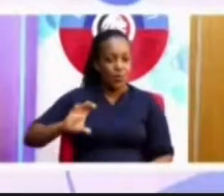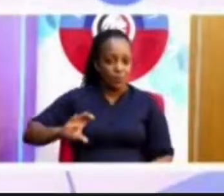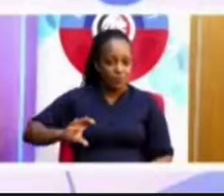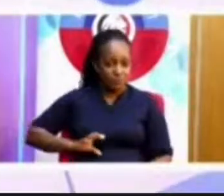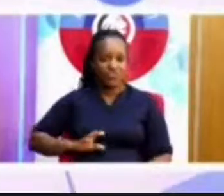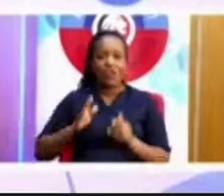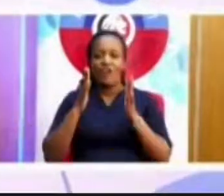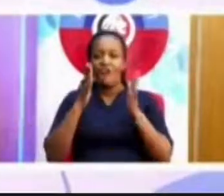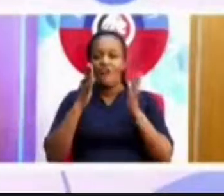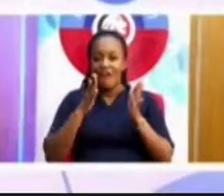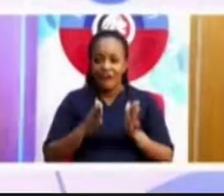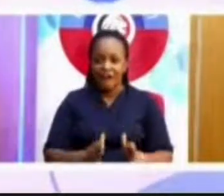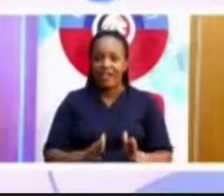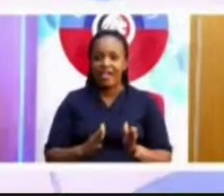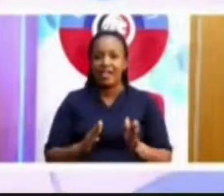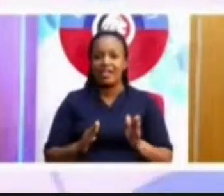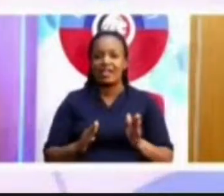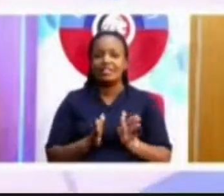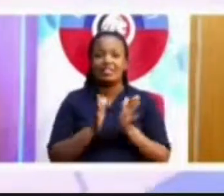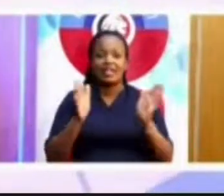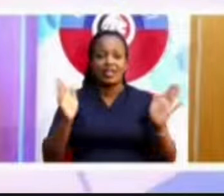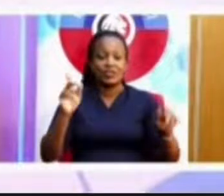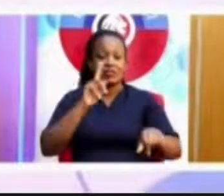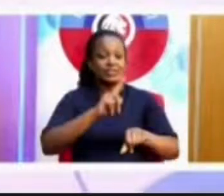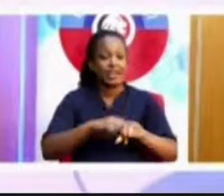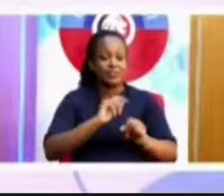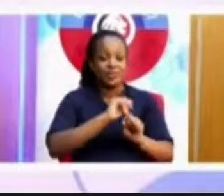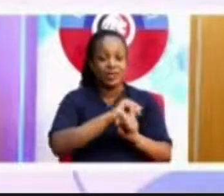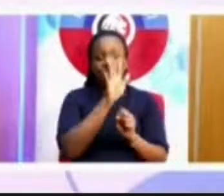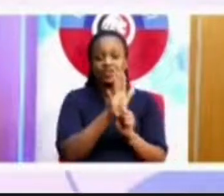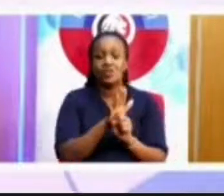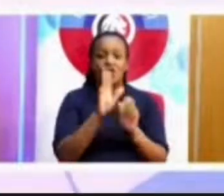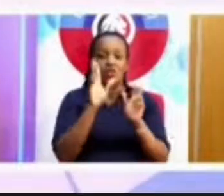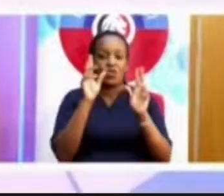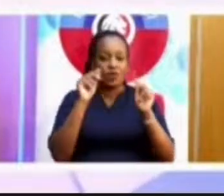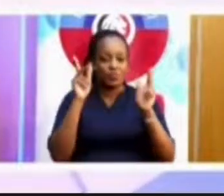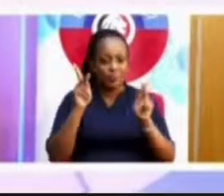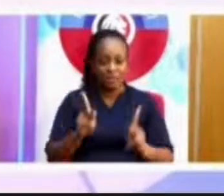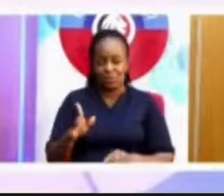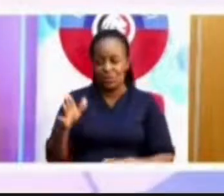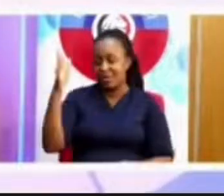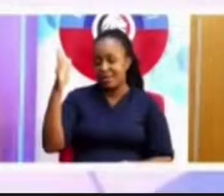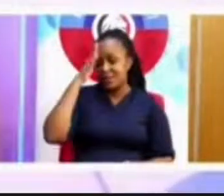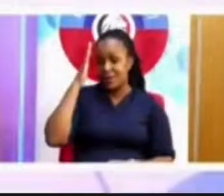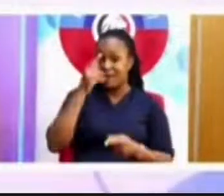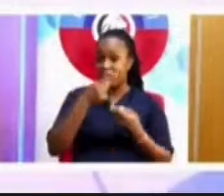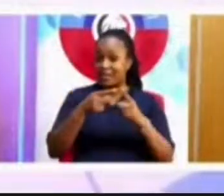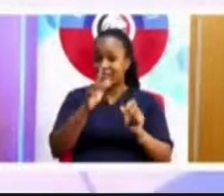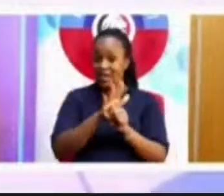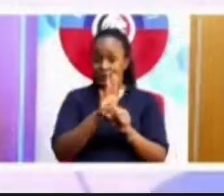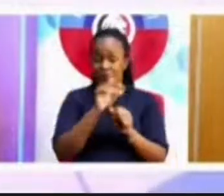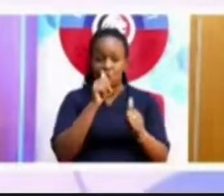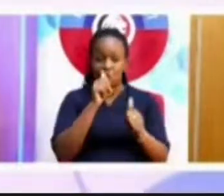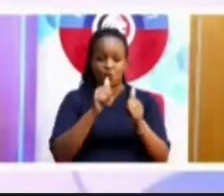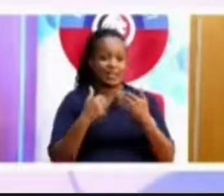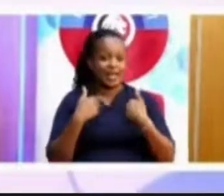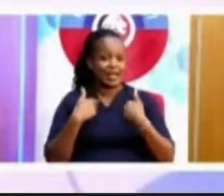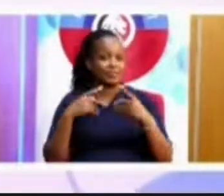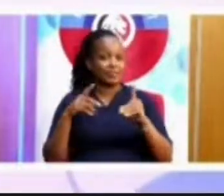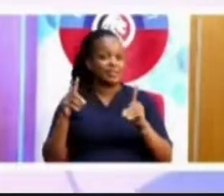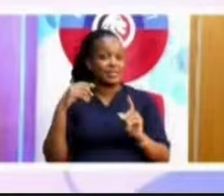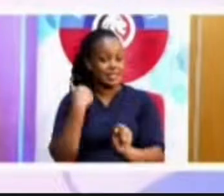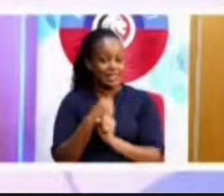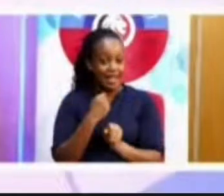a pandemic that nobody could have anticipated. And so, a lot of what has been done and your leadership in steering